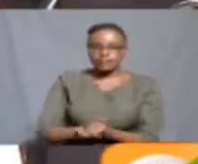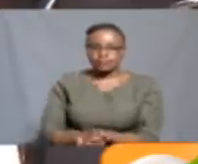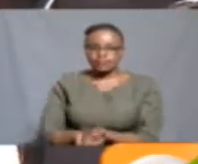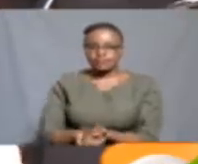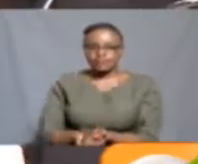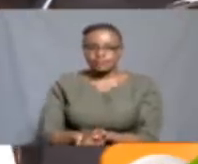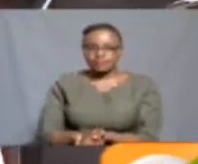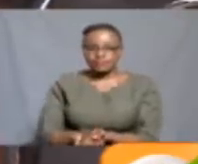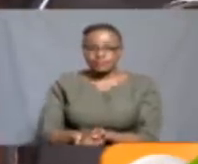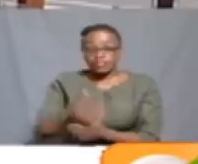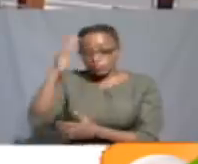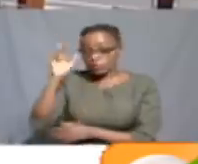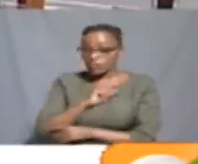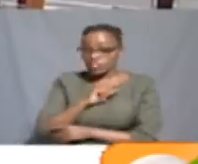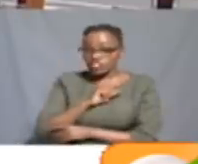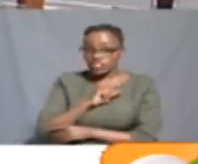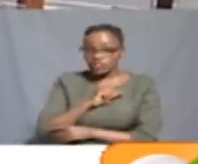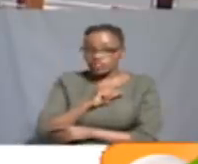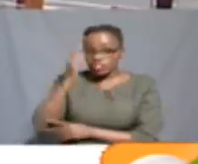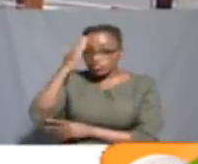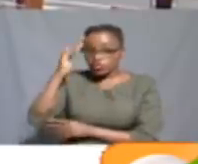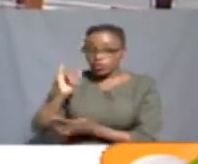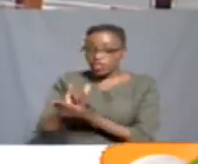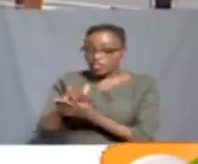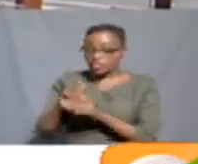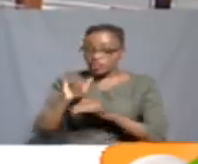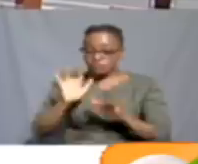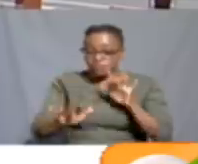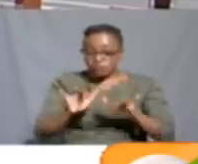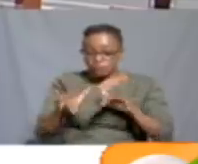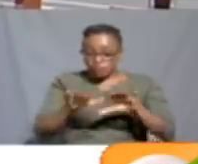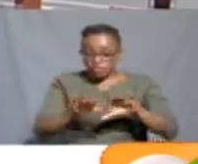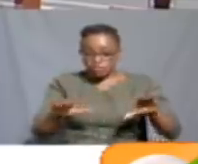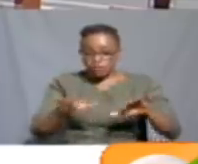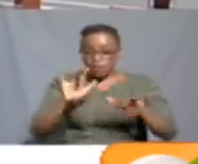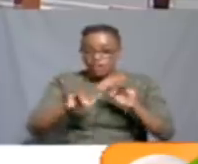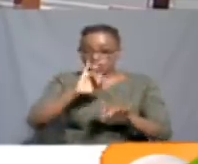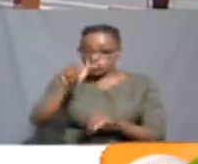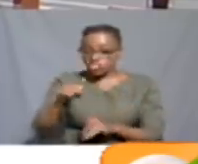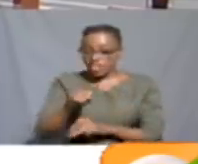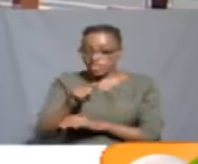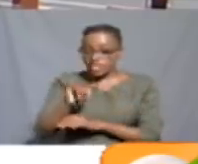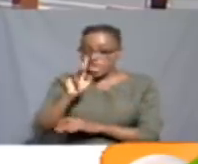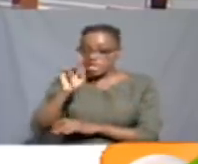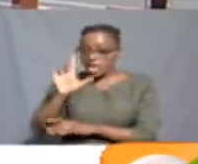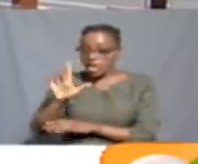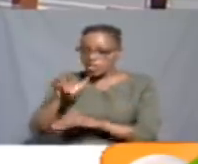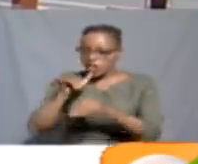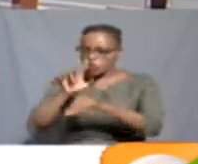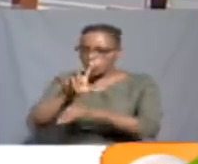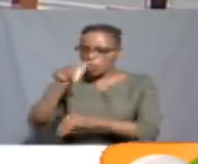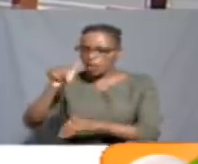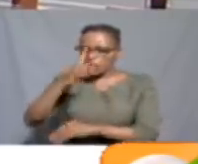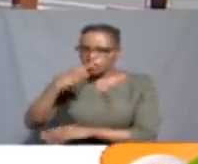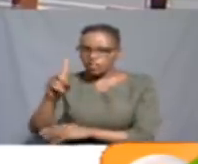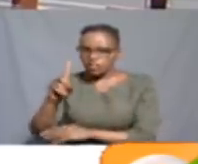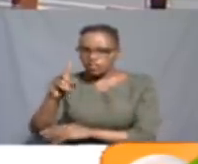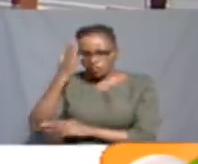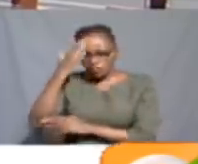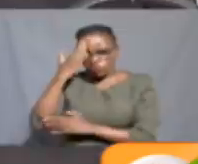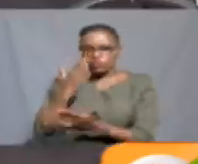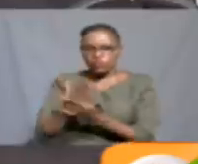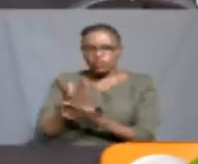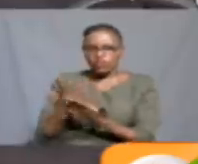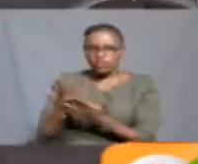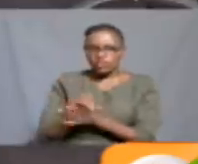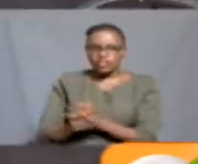JKL. Did you know that, Manu? Did you know that on the keyboard? Do you know that? Huh? JKL? Yeah. It follows each other. Oh, he's drinking his coffee. He's